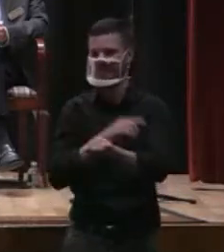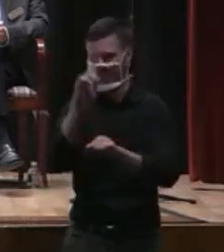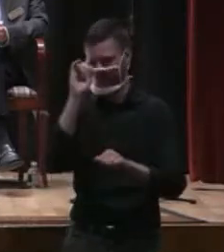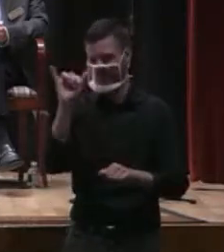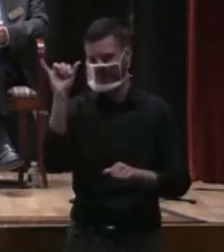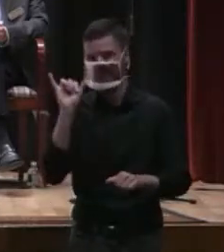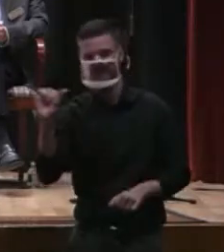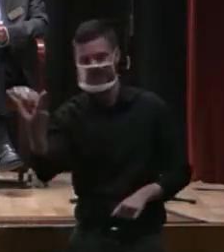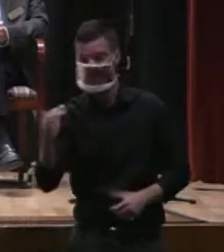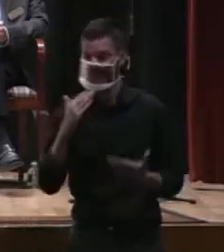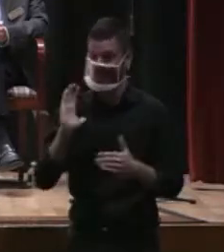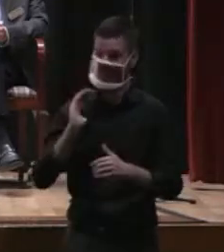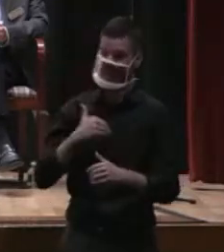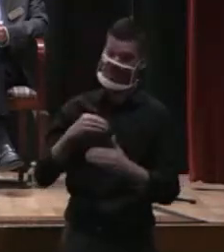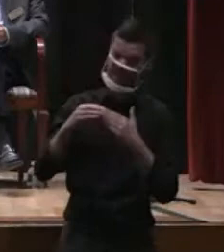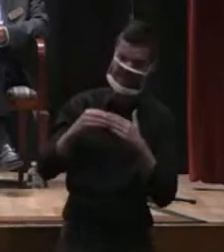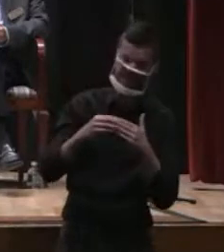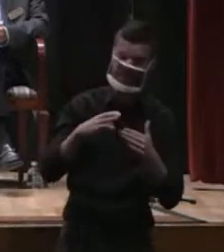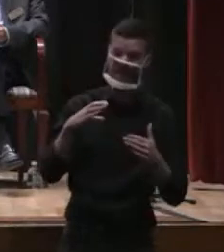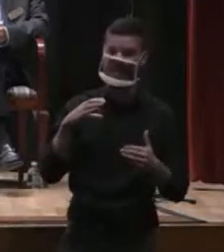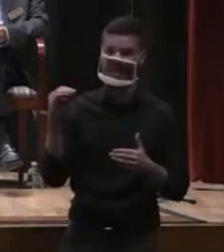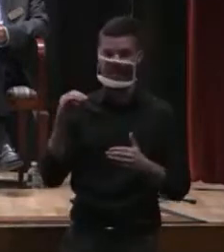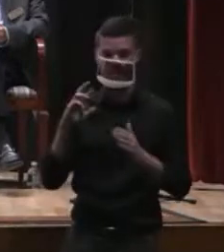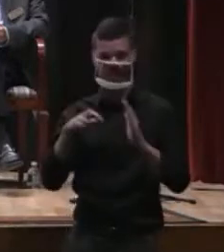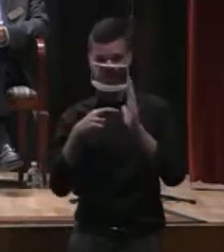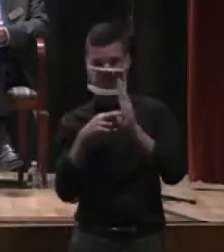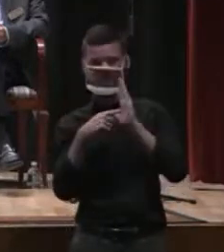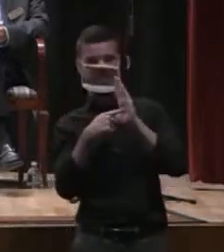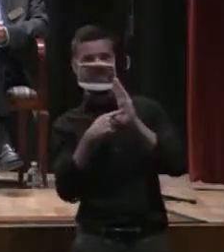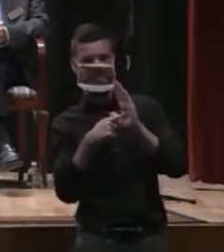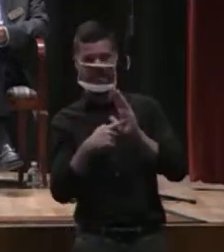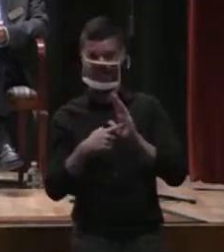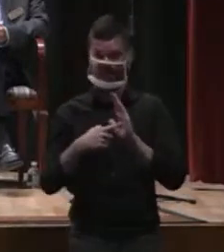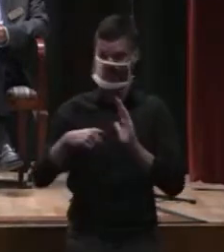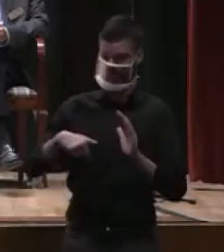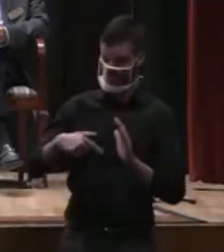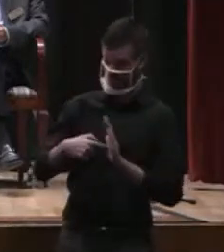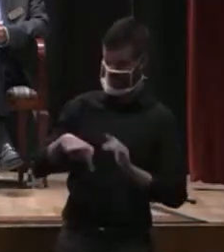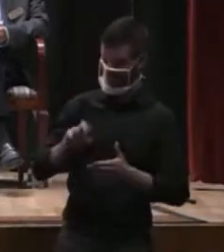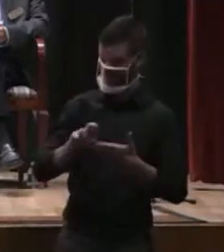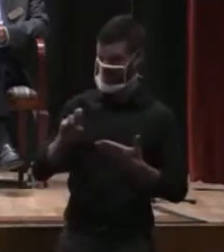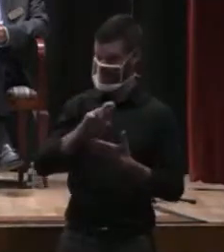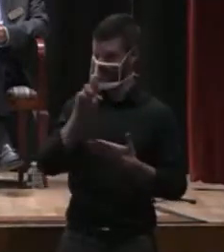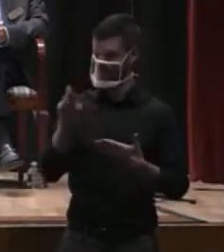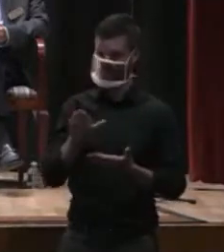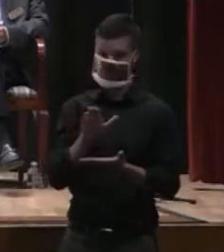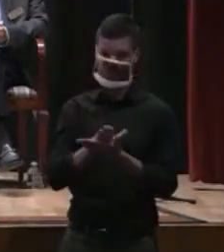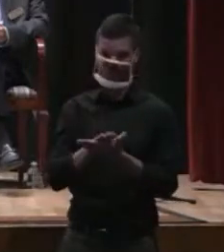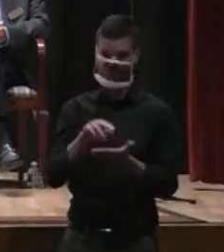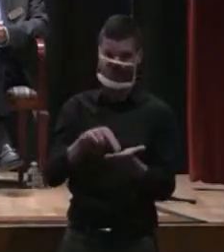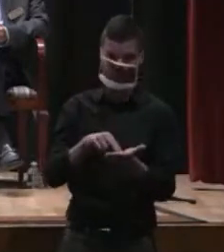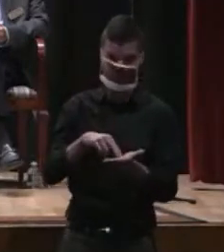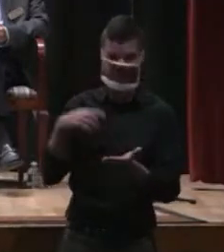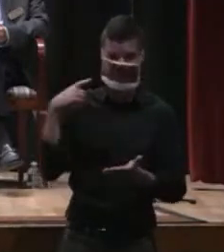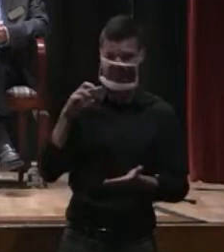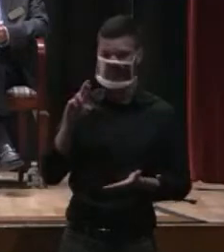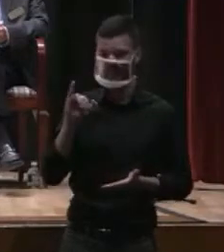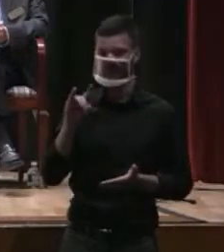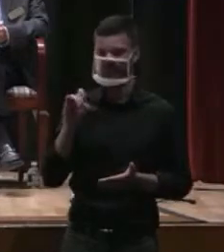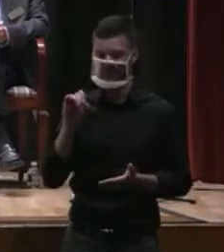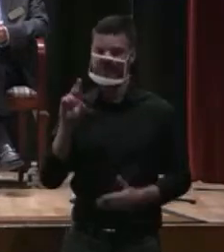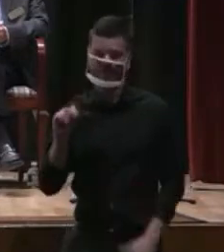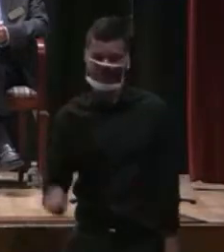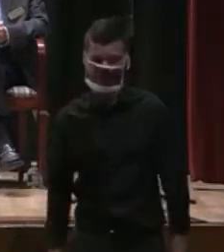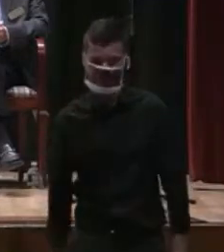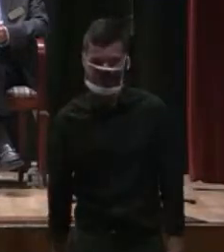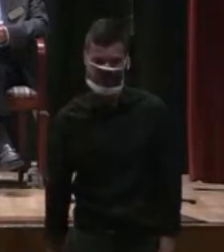Thank you to our leader and role model that represents the University of Rochester School of Nursing, Dean Rideout.